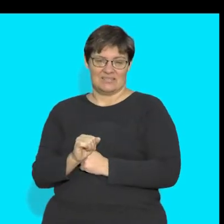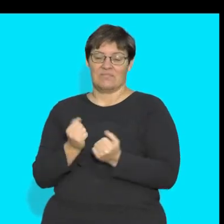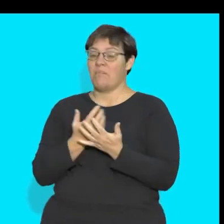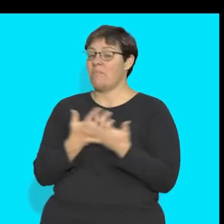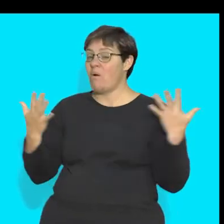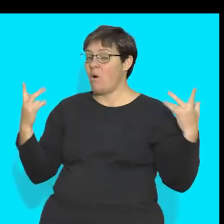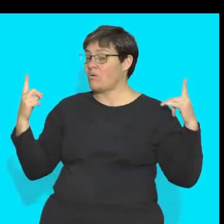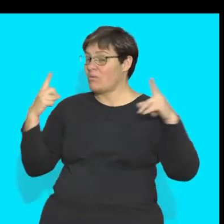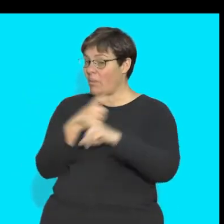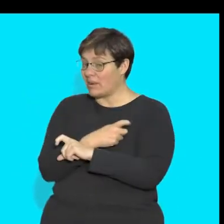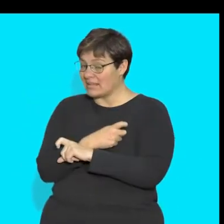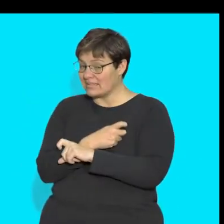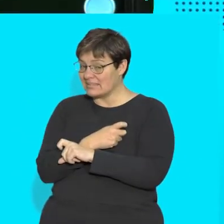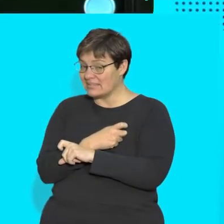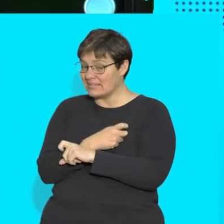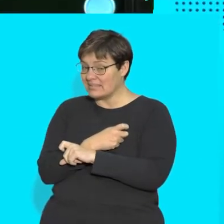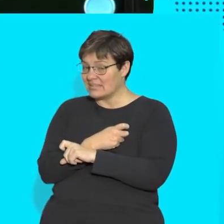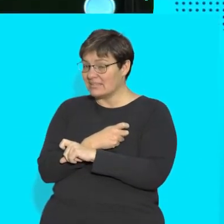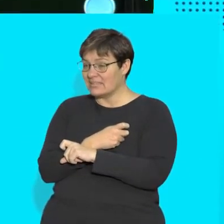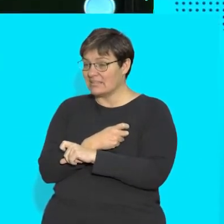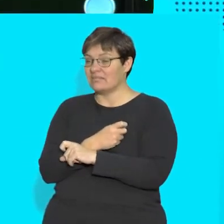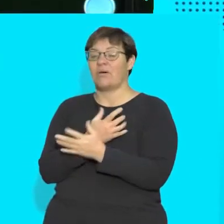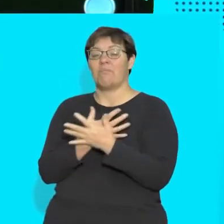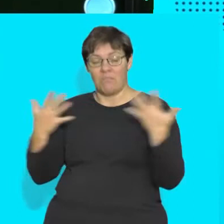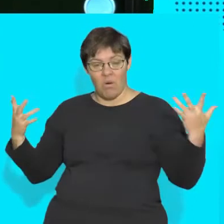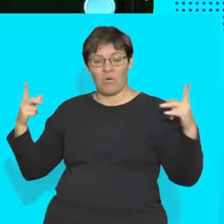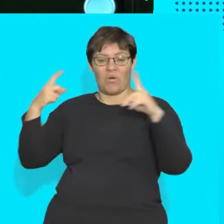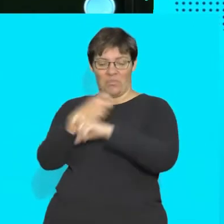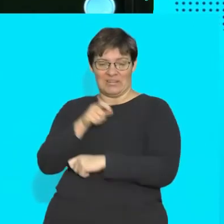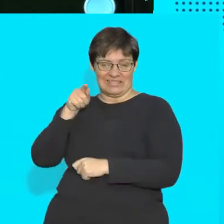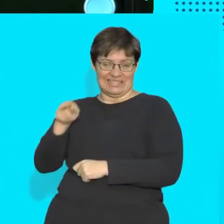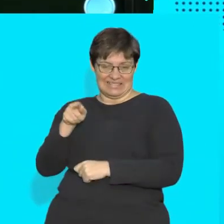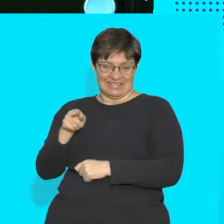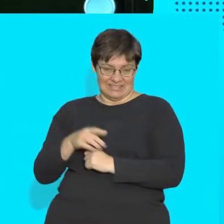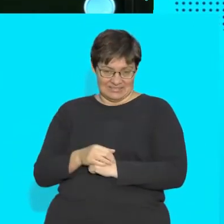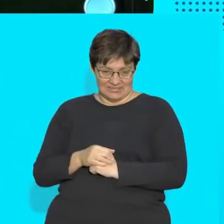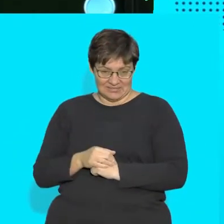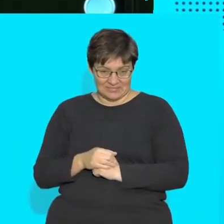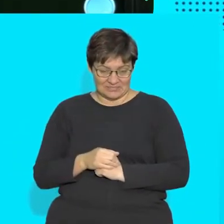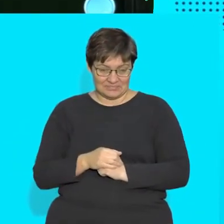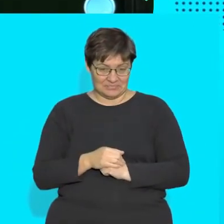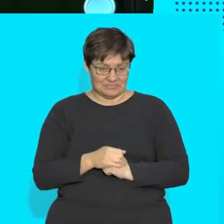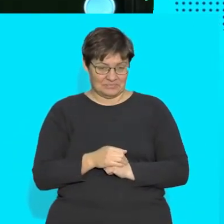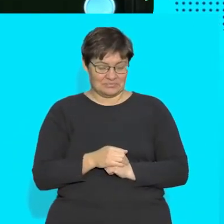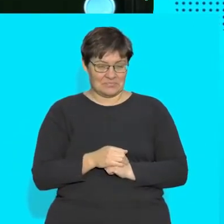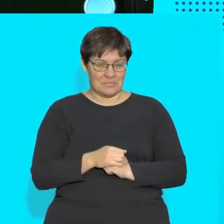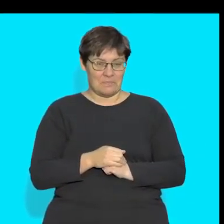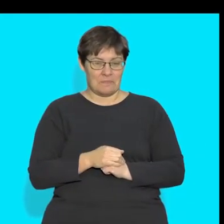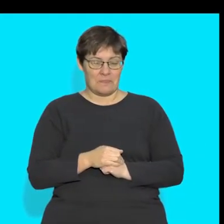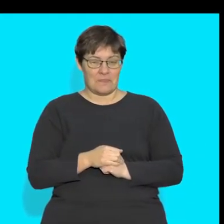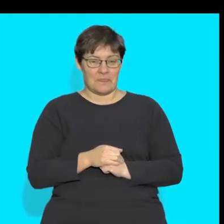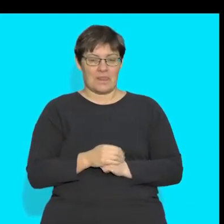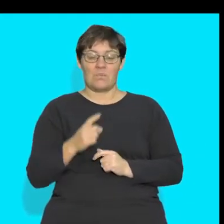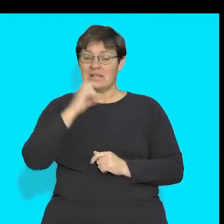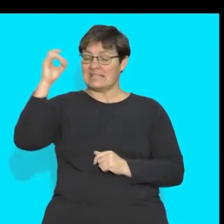more complicated the atom and the element, the more complicated this becomes, okay? And